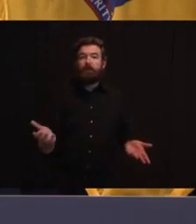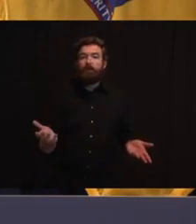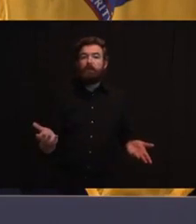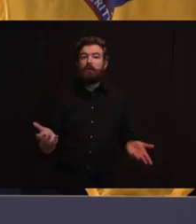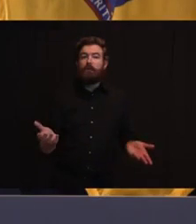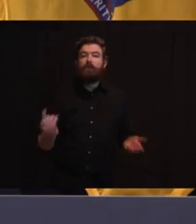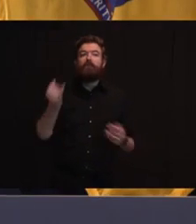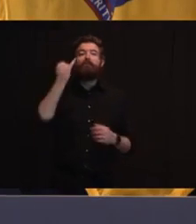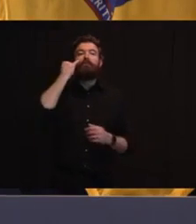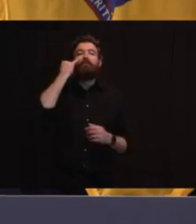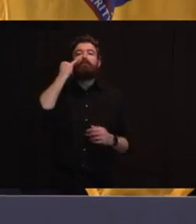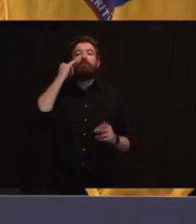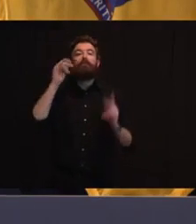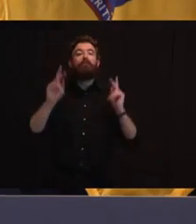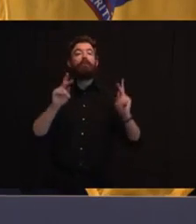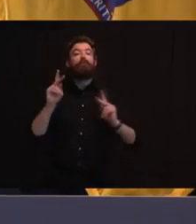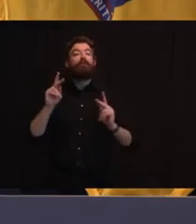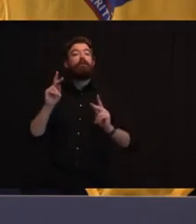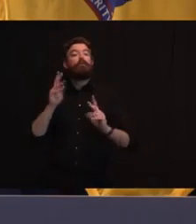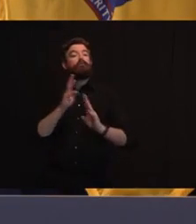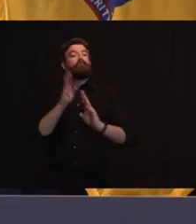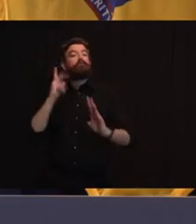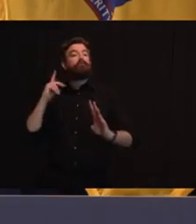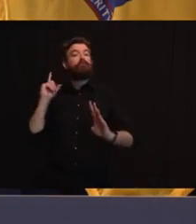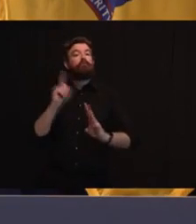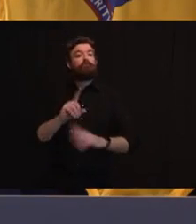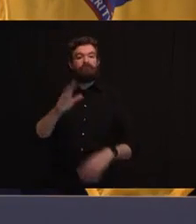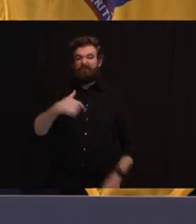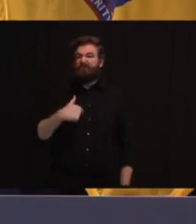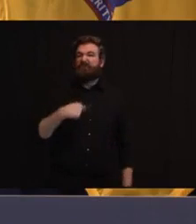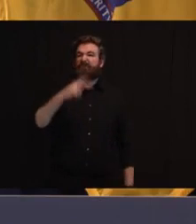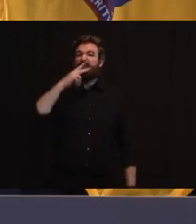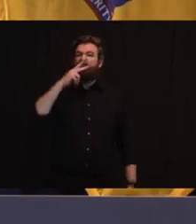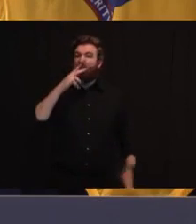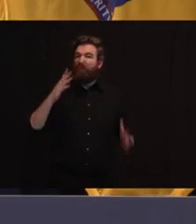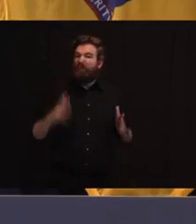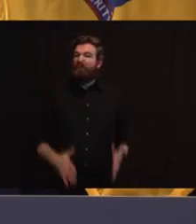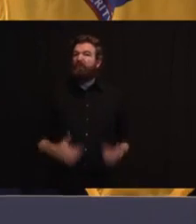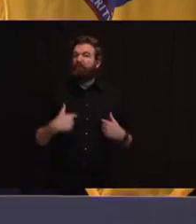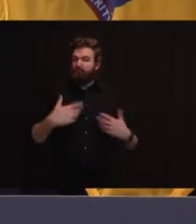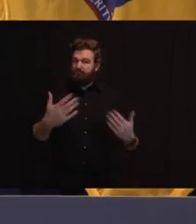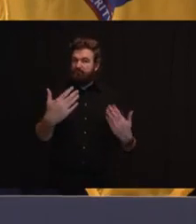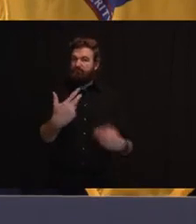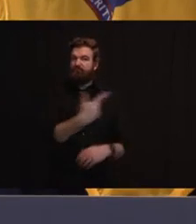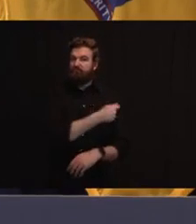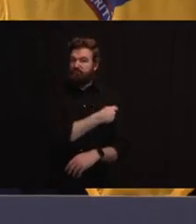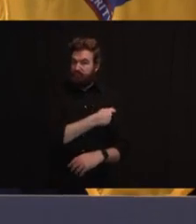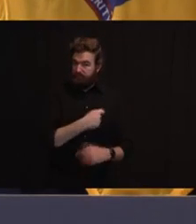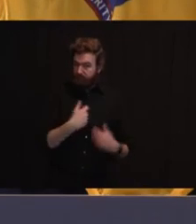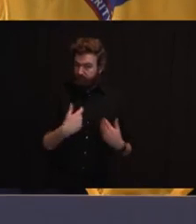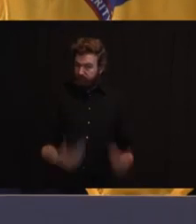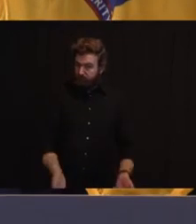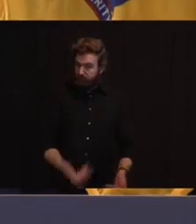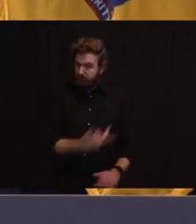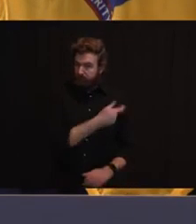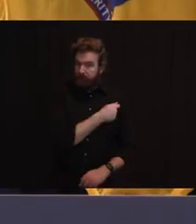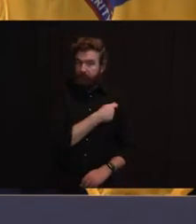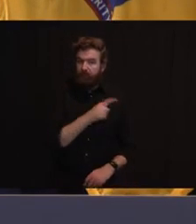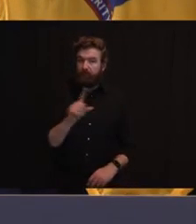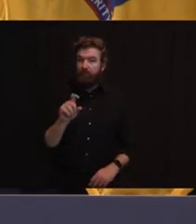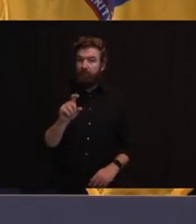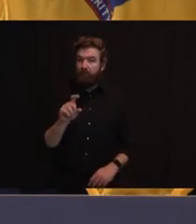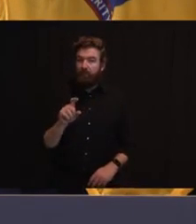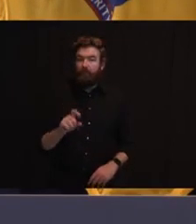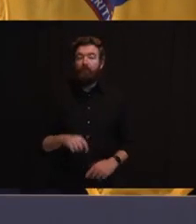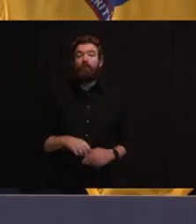a shot? NBC reported New Jersey is activating around 100 National Guard members to provide security around the state capitol.